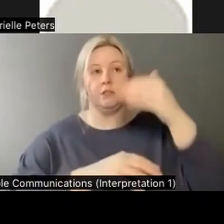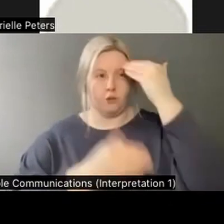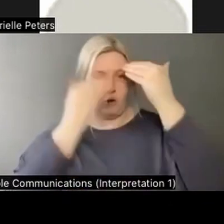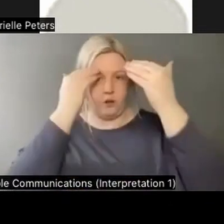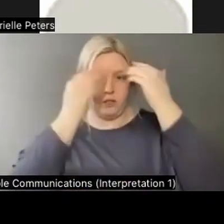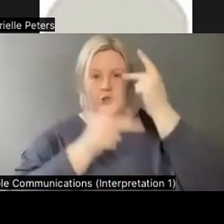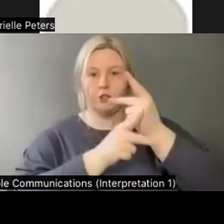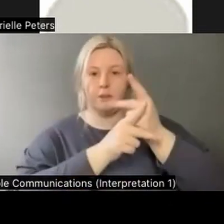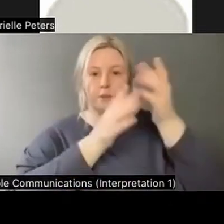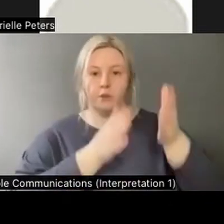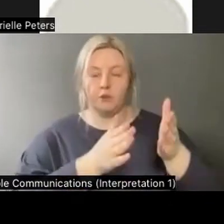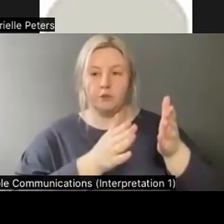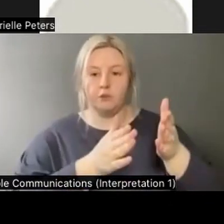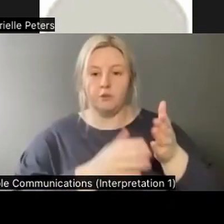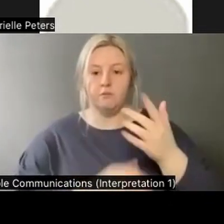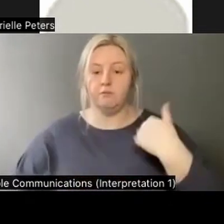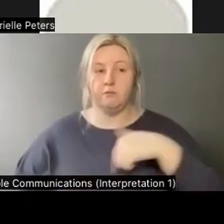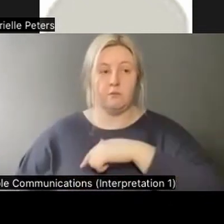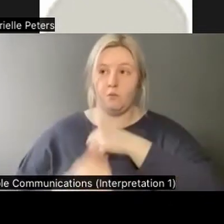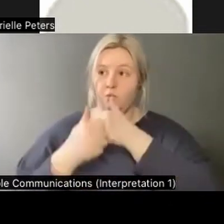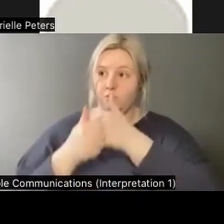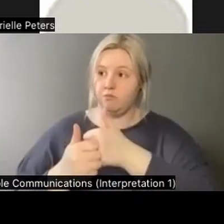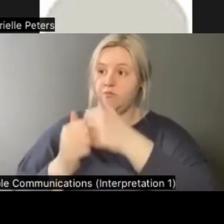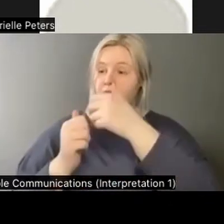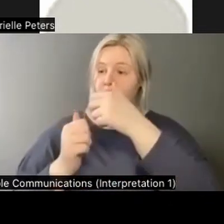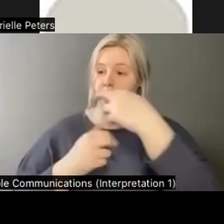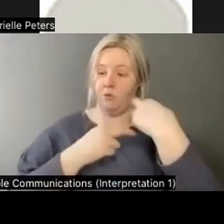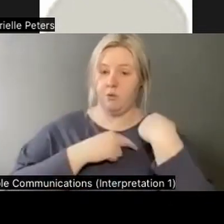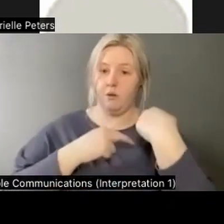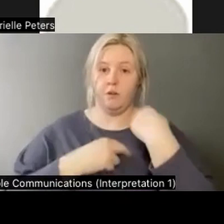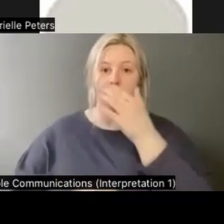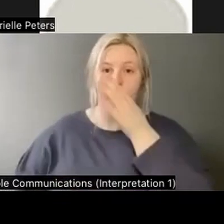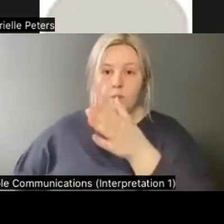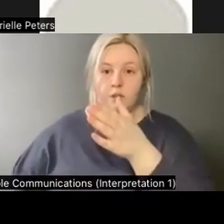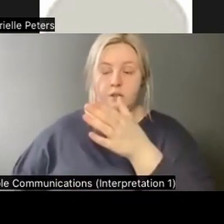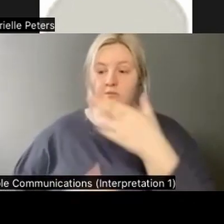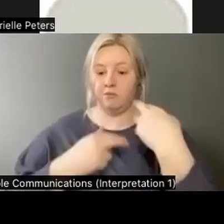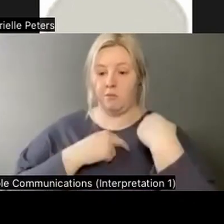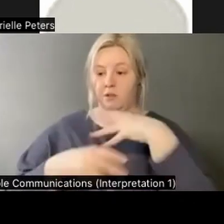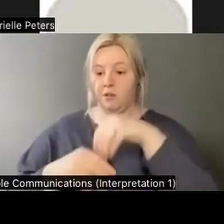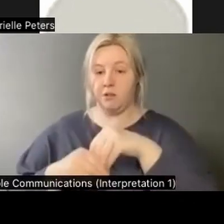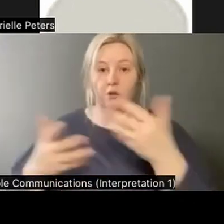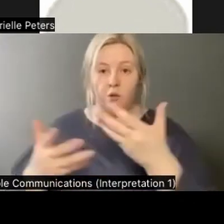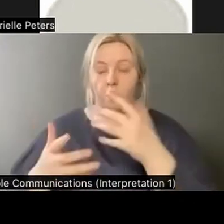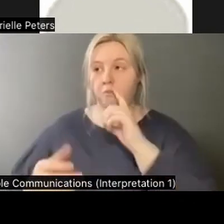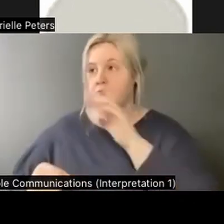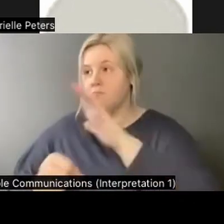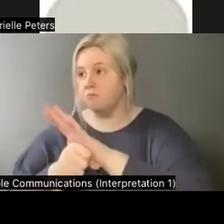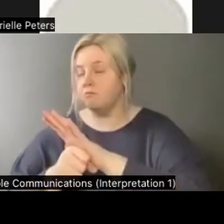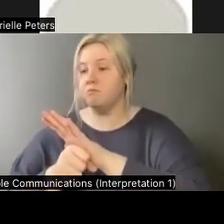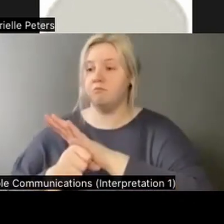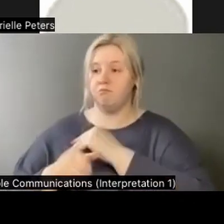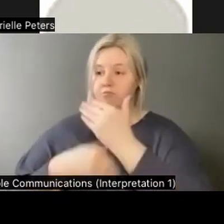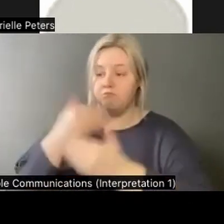not shirk from our responsibility to be vigilant and diligent in practices